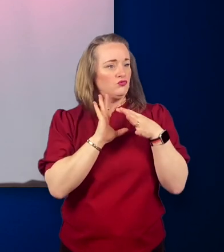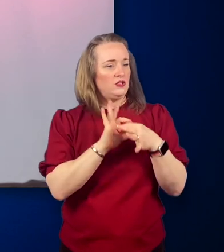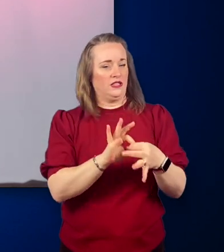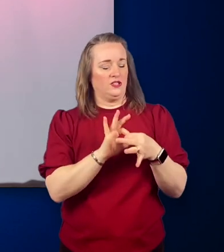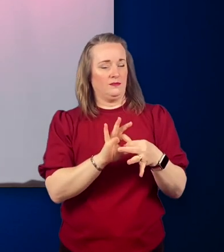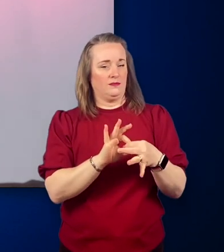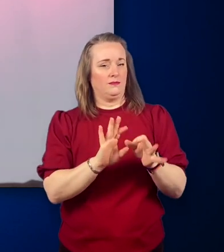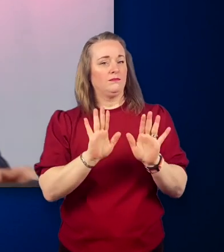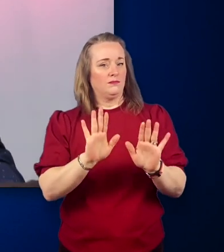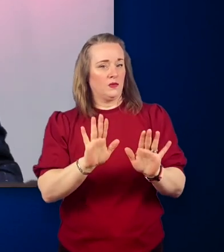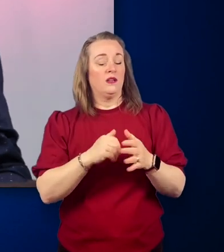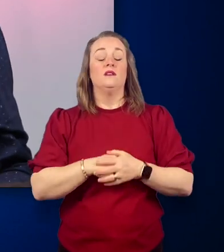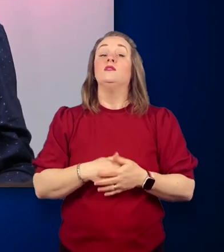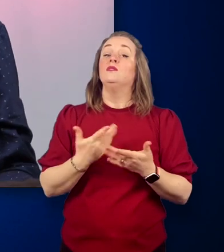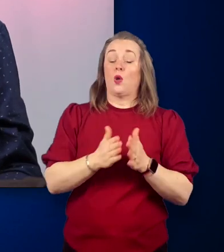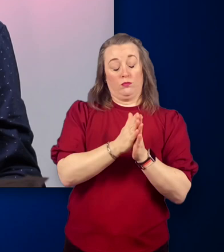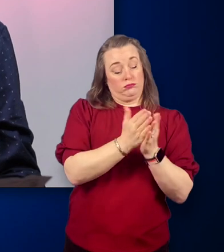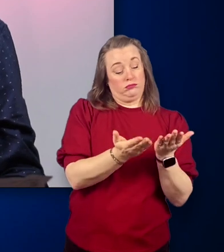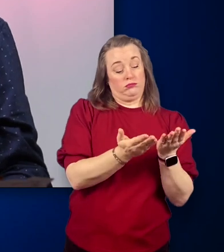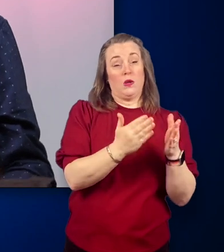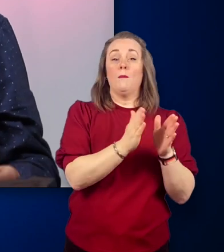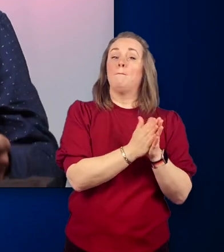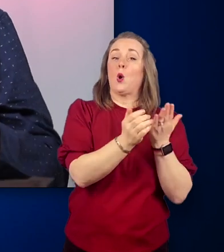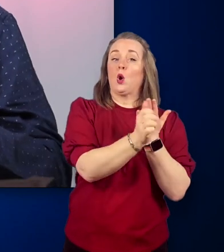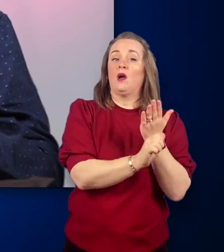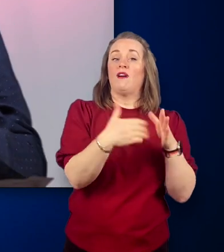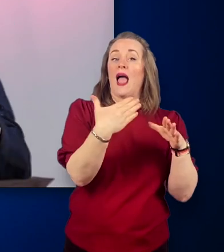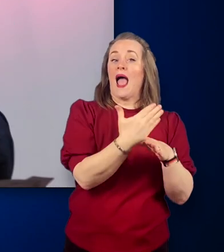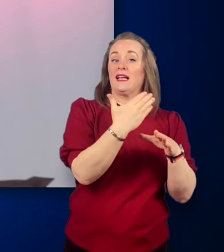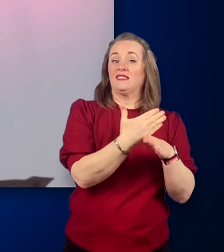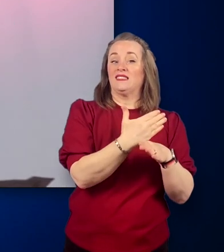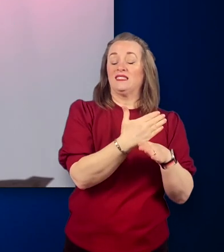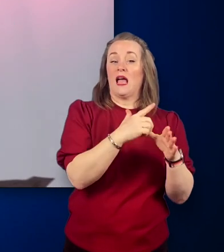the story. In Acts 8, we read this about